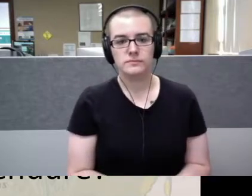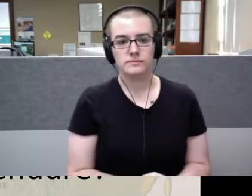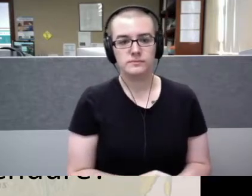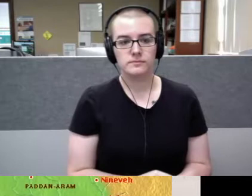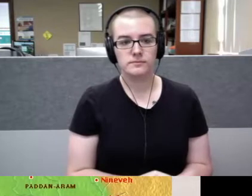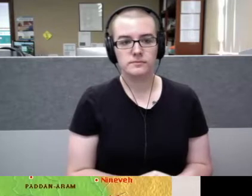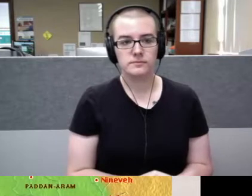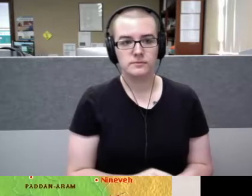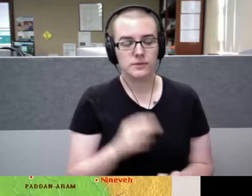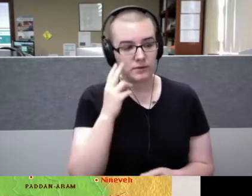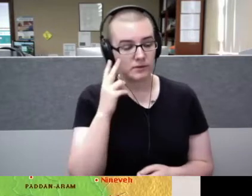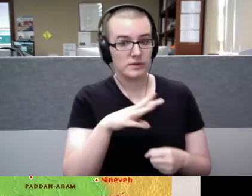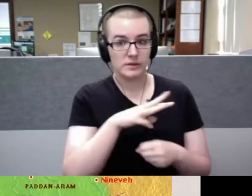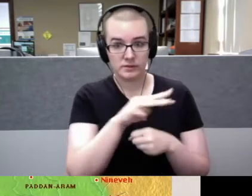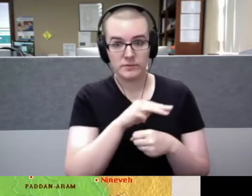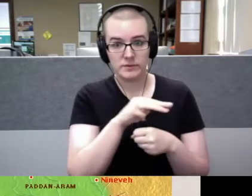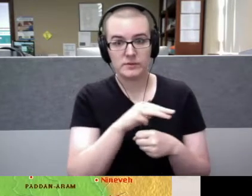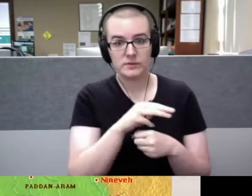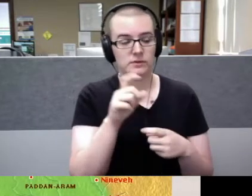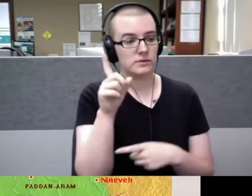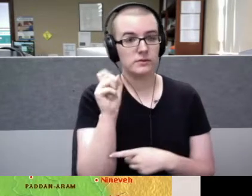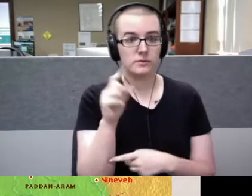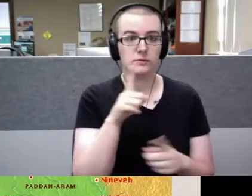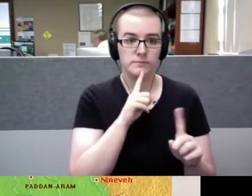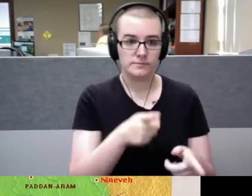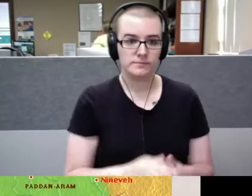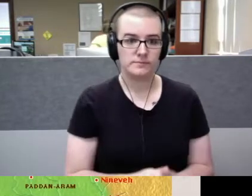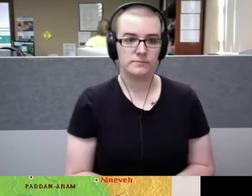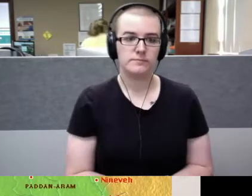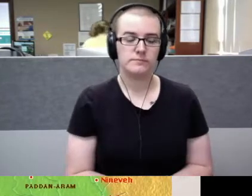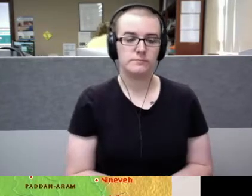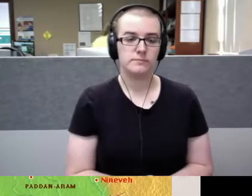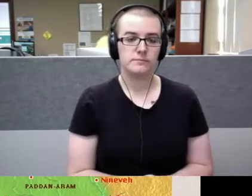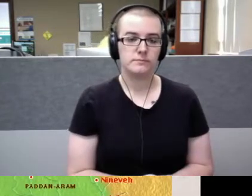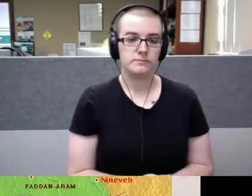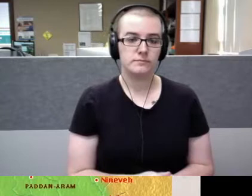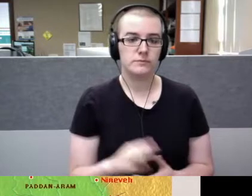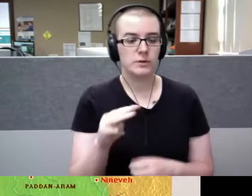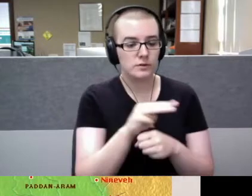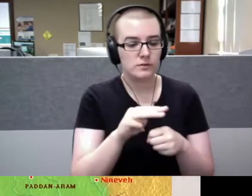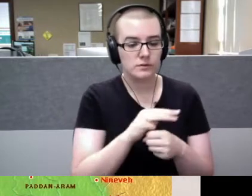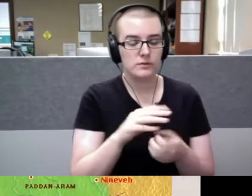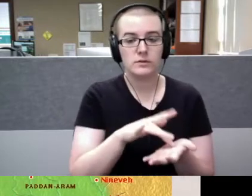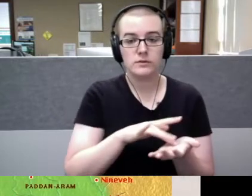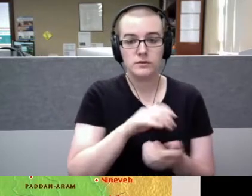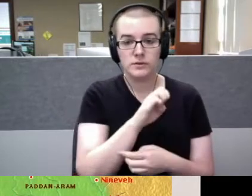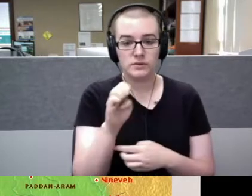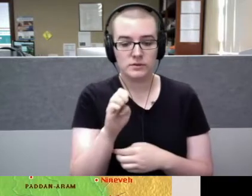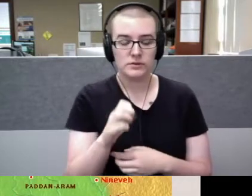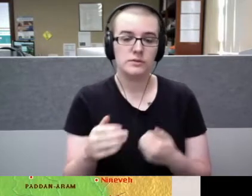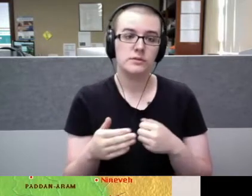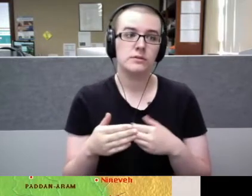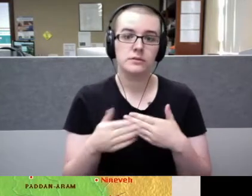at Mesopotamia. Now, Mesopotamia is a section of the Middle East around the Tigris and